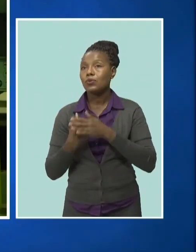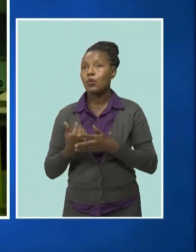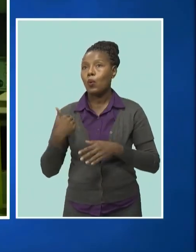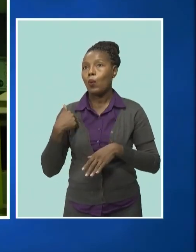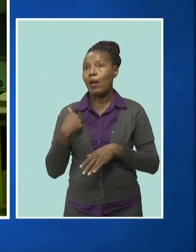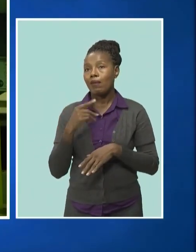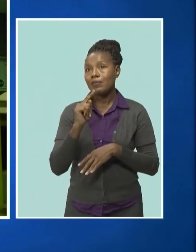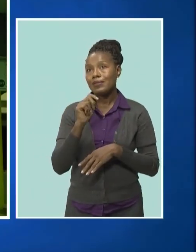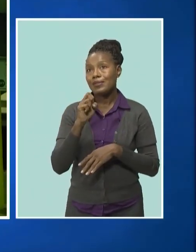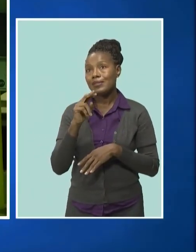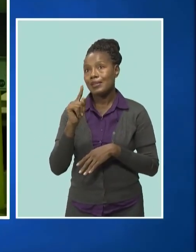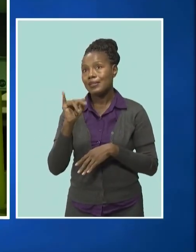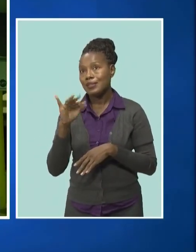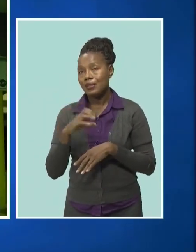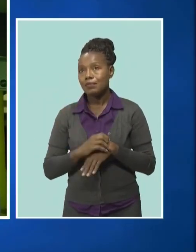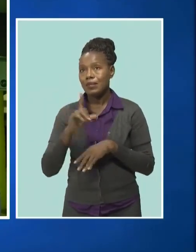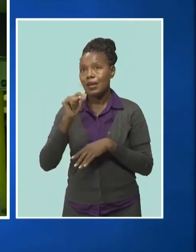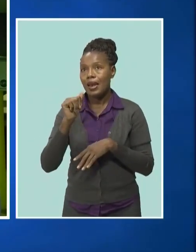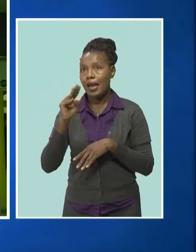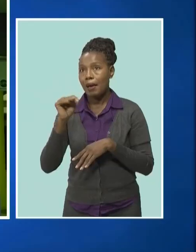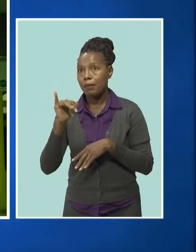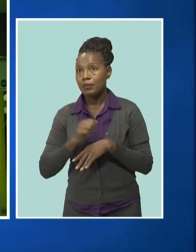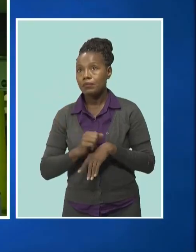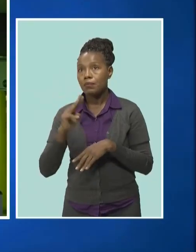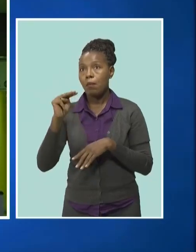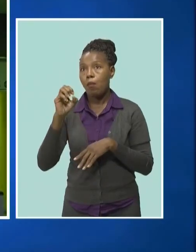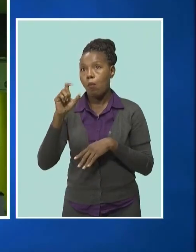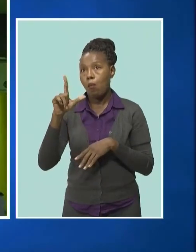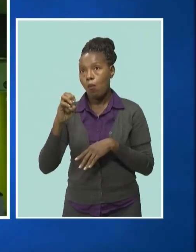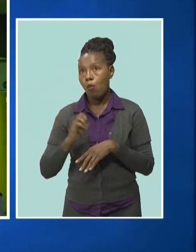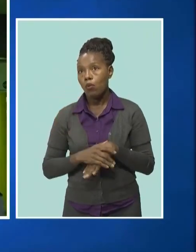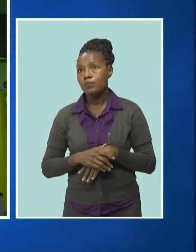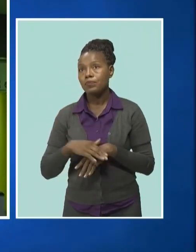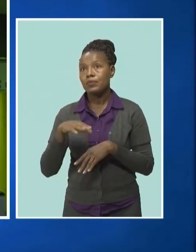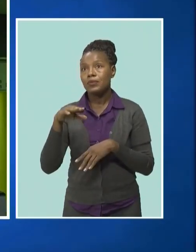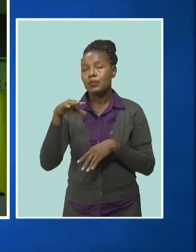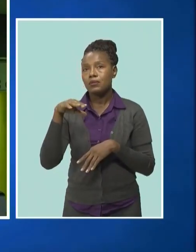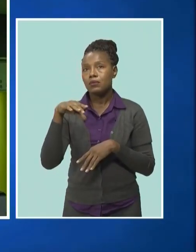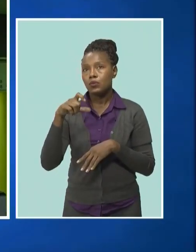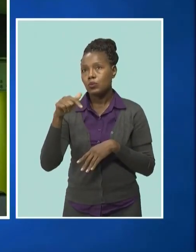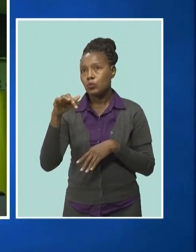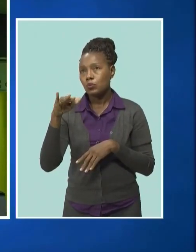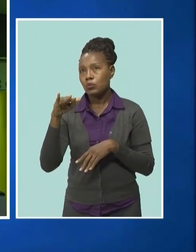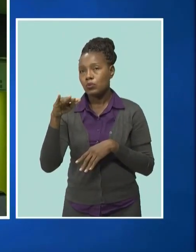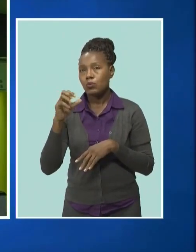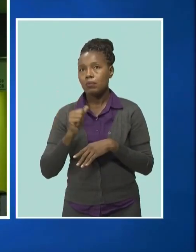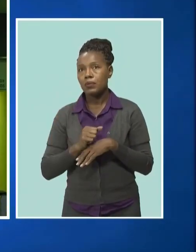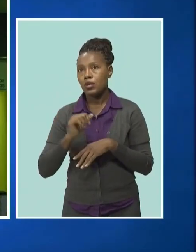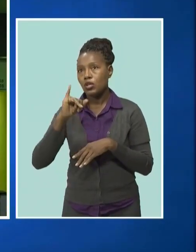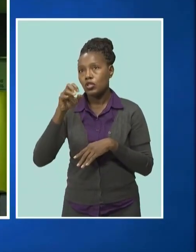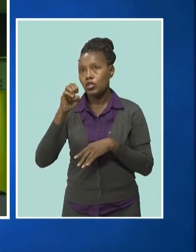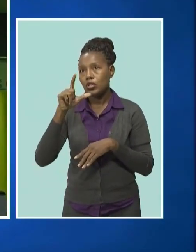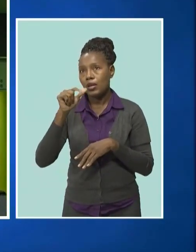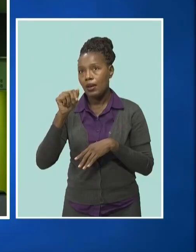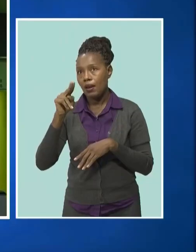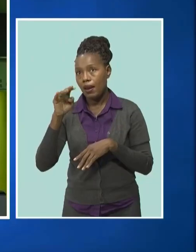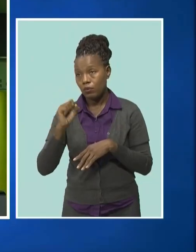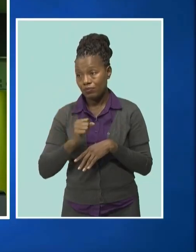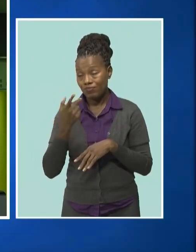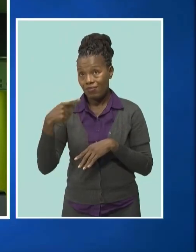Tentic, Lali, Mo, Prince Wani, Jelano, and they have